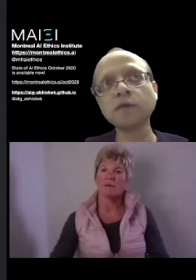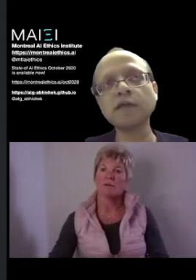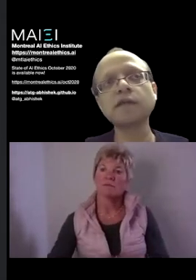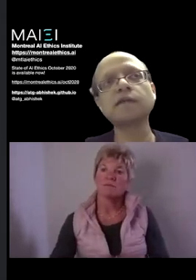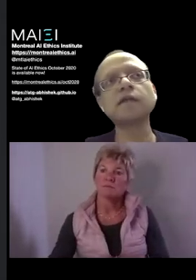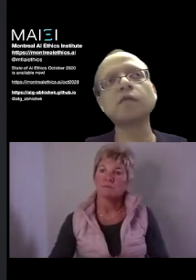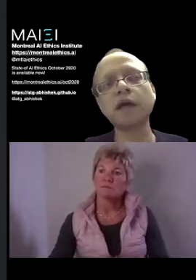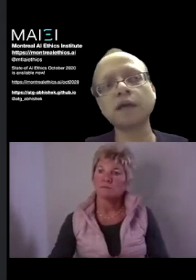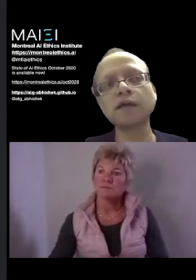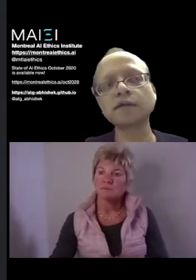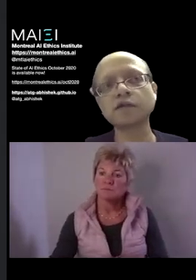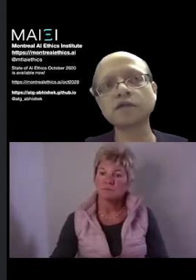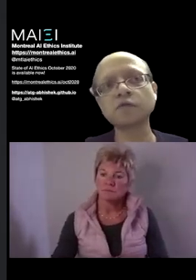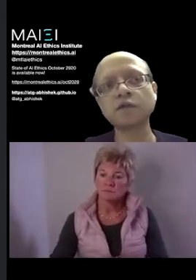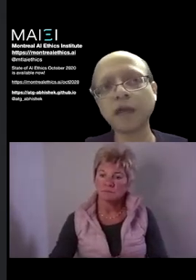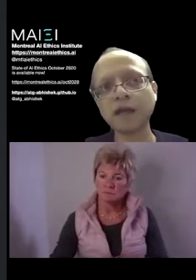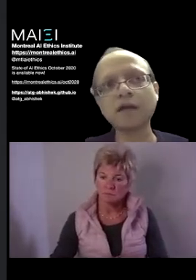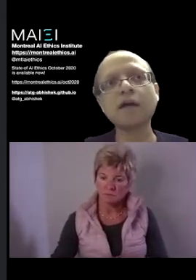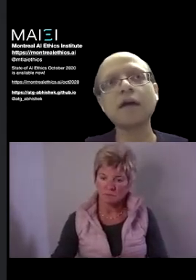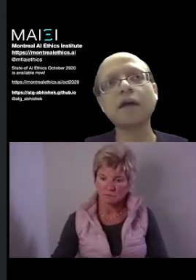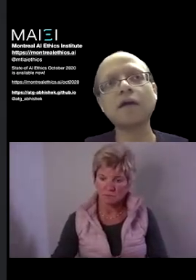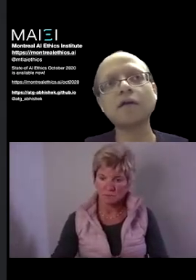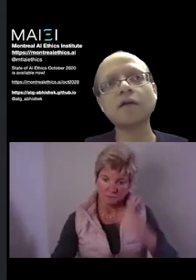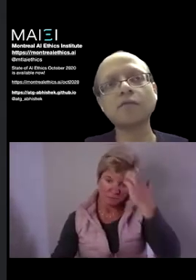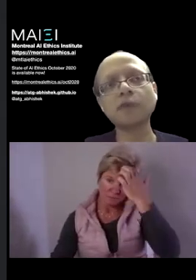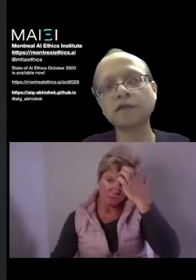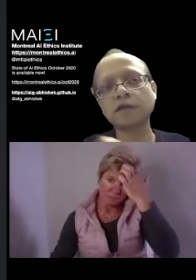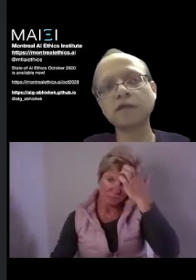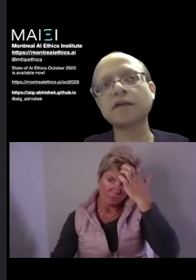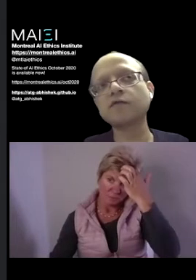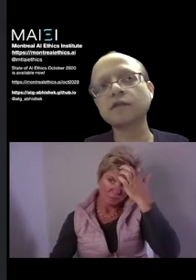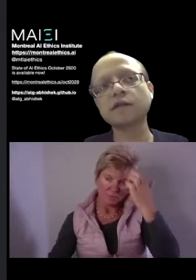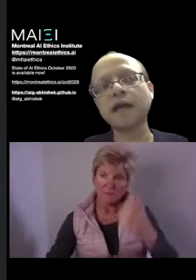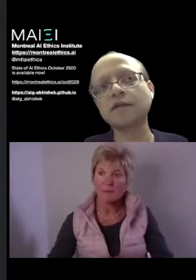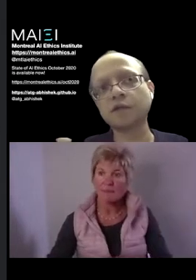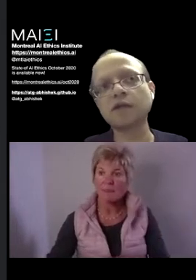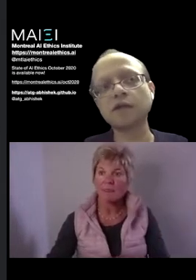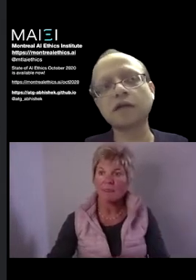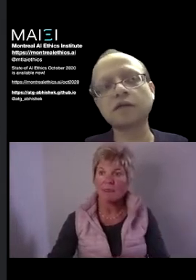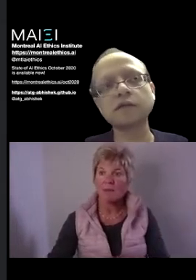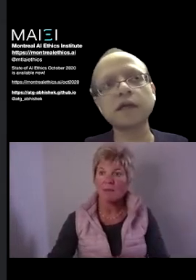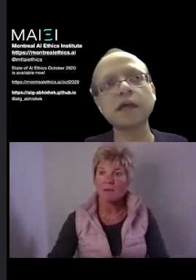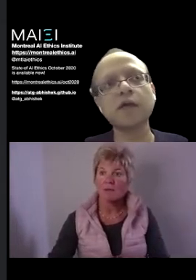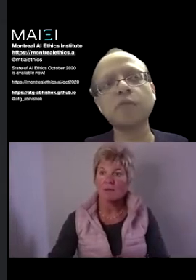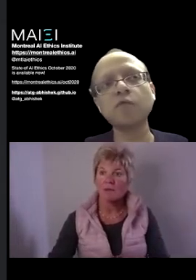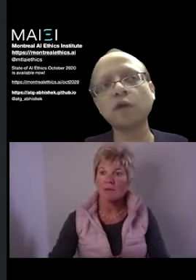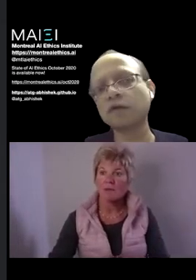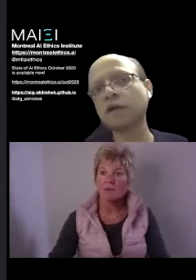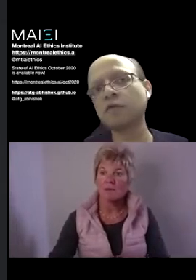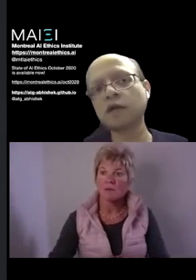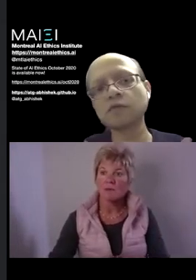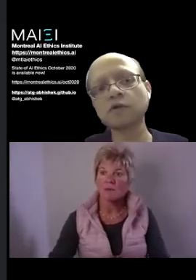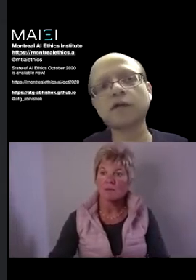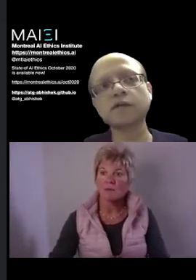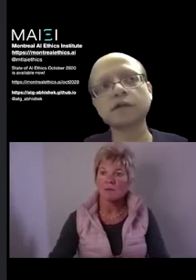It would be easy to see why a decision was made based on that difference in that particular characteristic. But what if